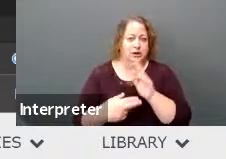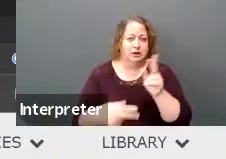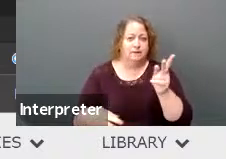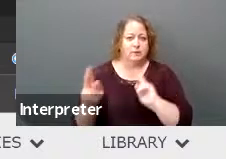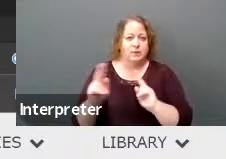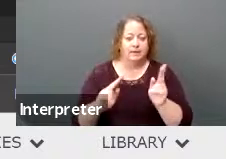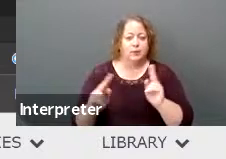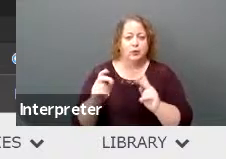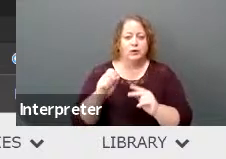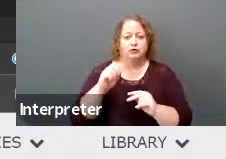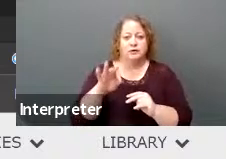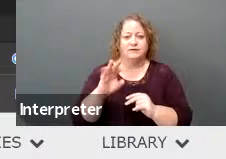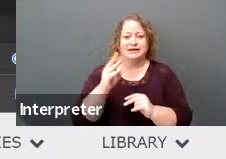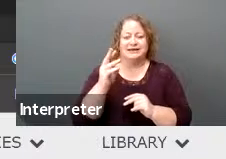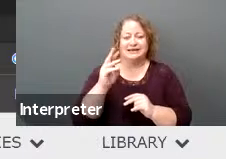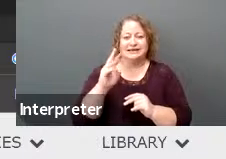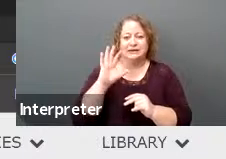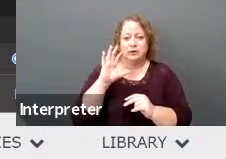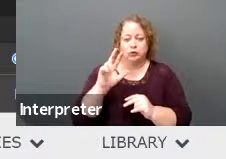of